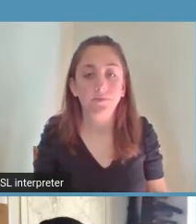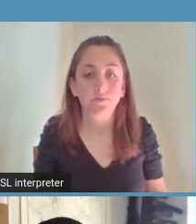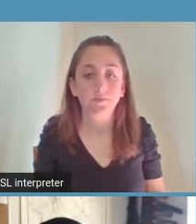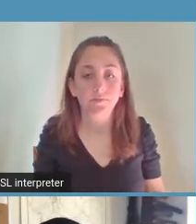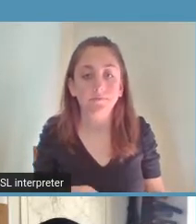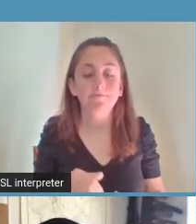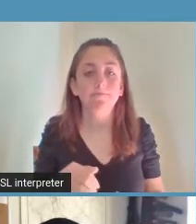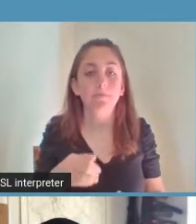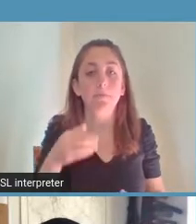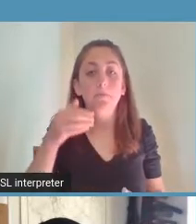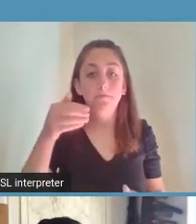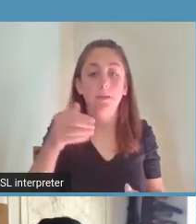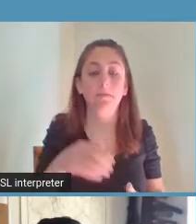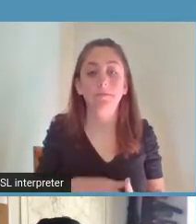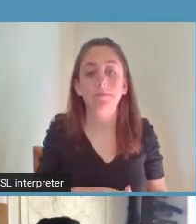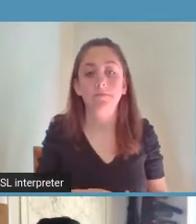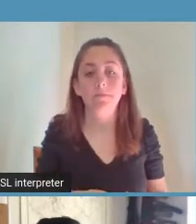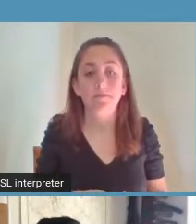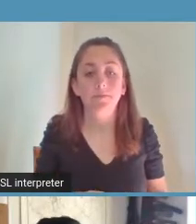Next slide, please.